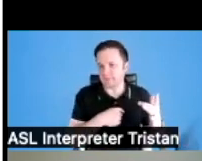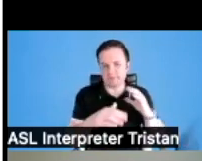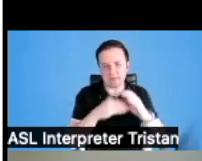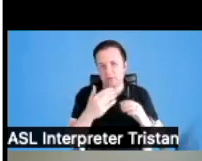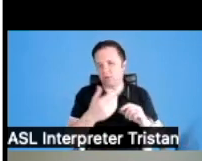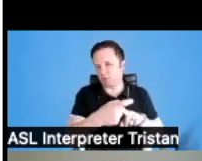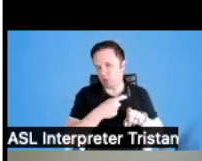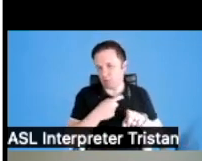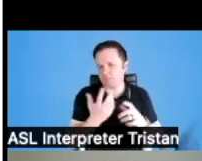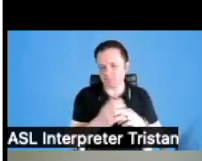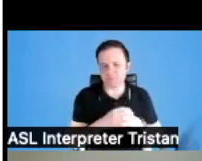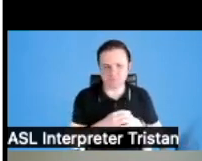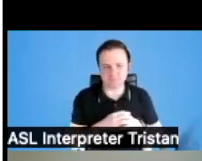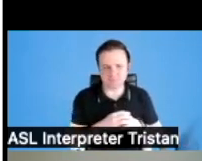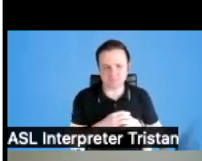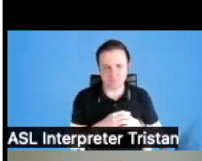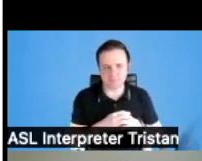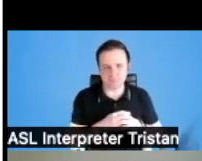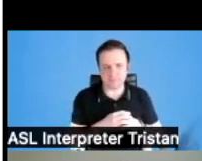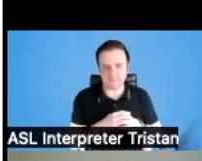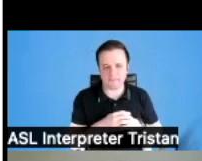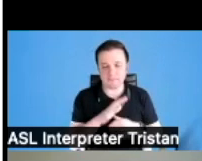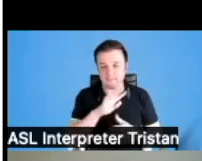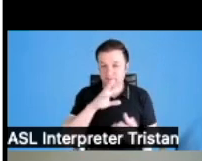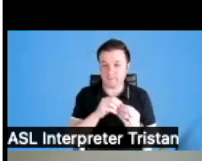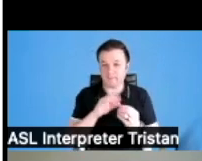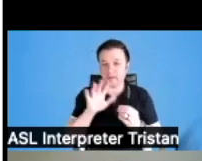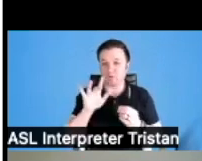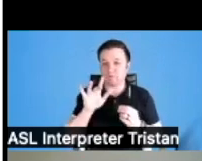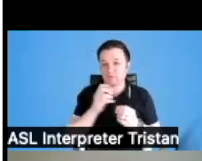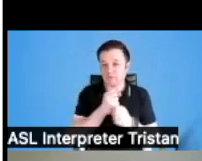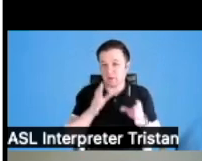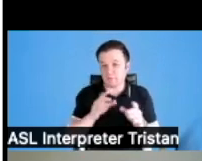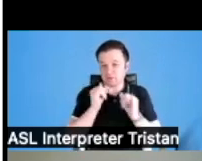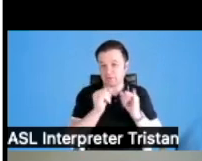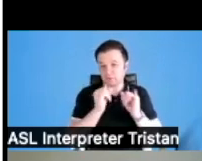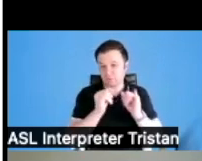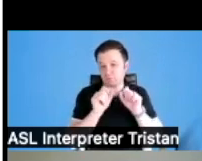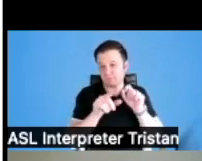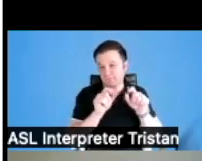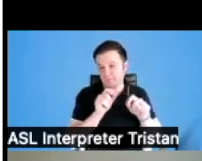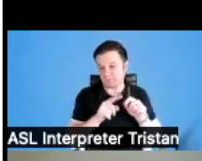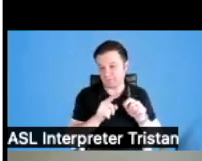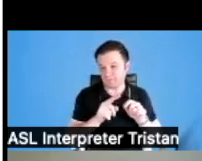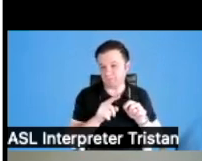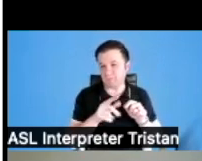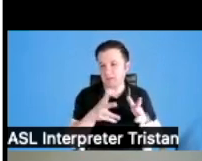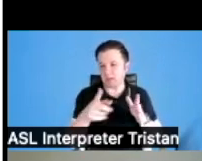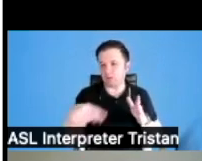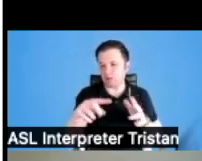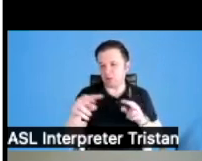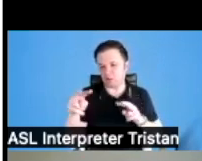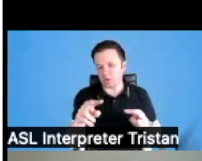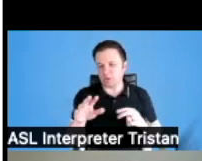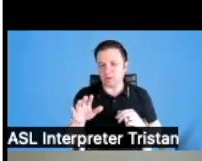phone. In all, we interviewed 25 survivors, and I'll just let you take a look at